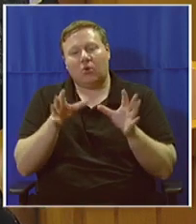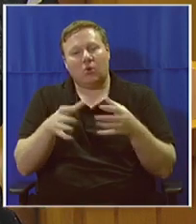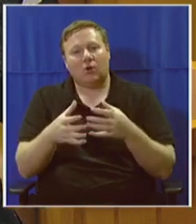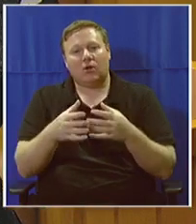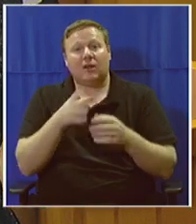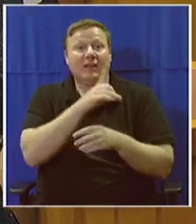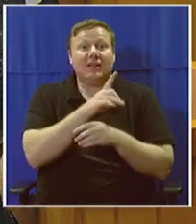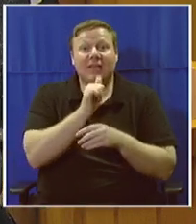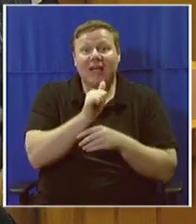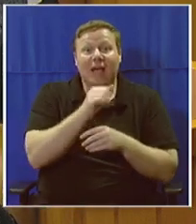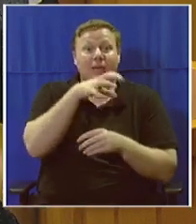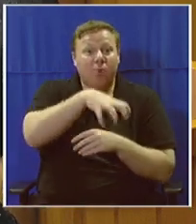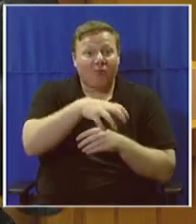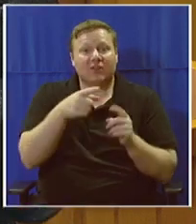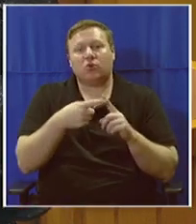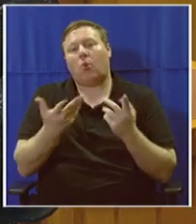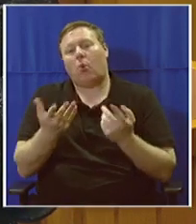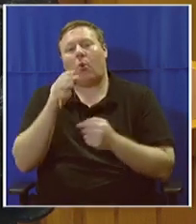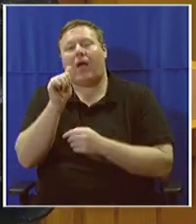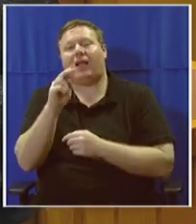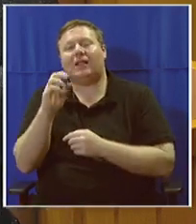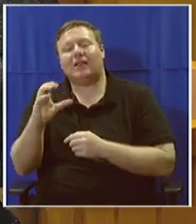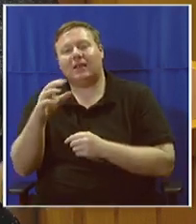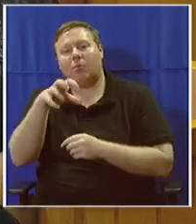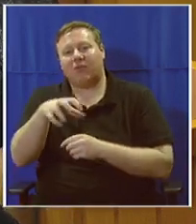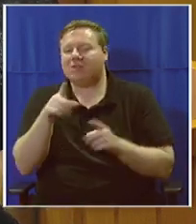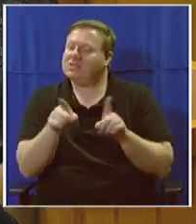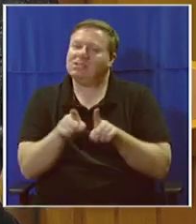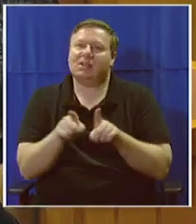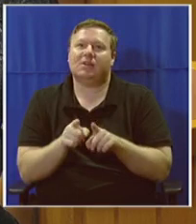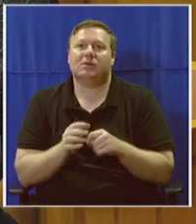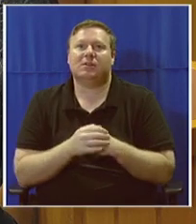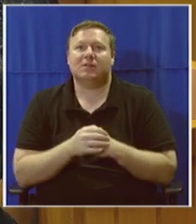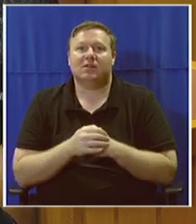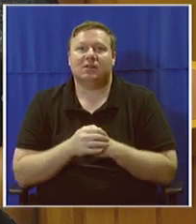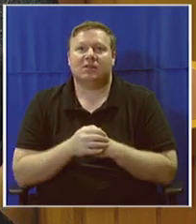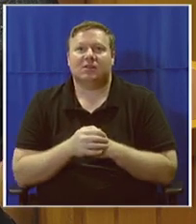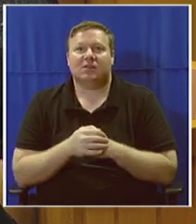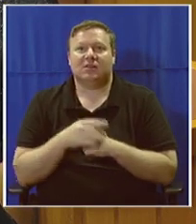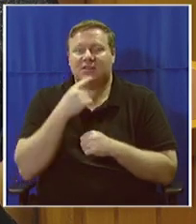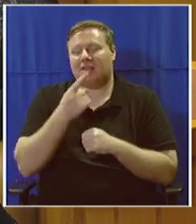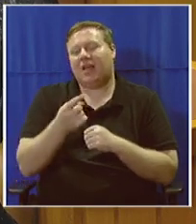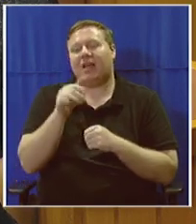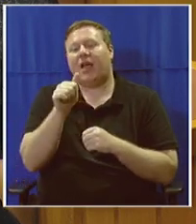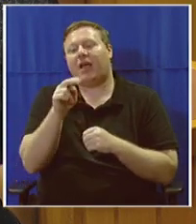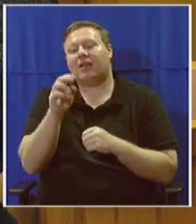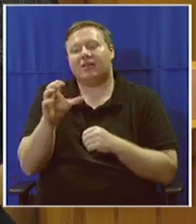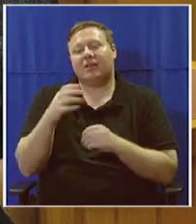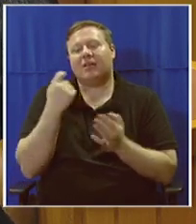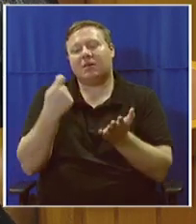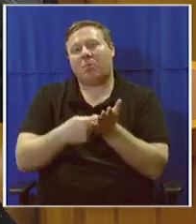an ANC province, it's the same. So to say the ANC is